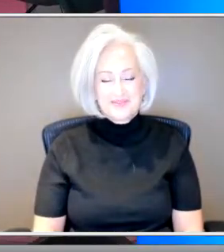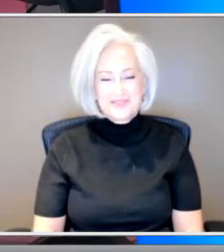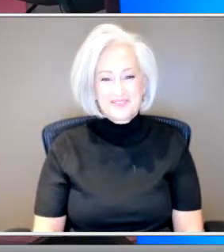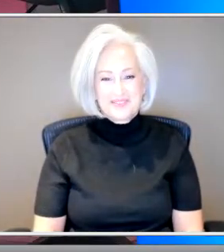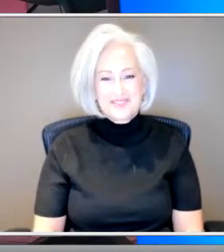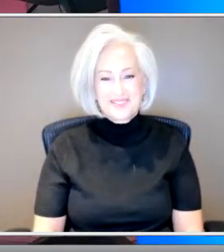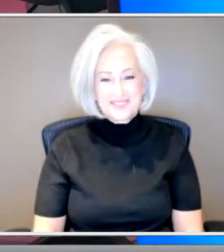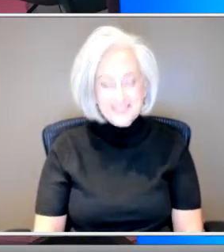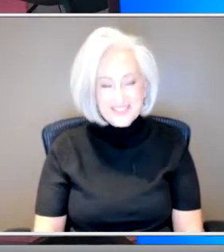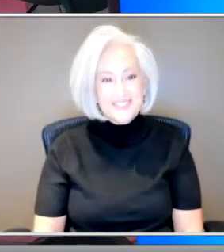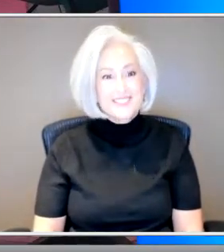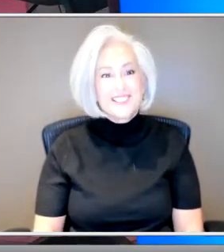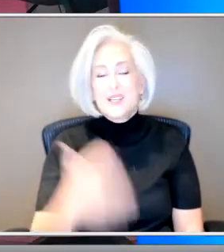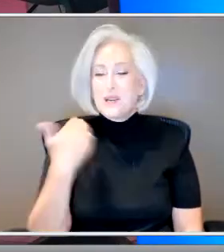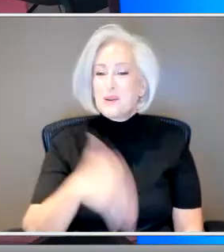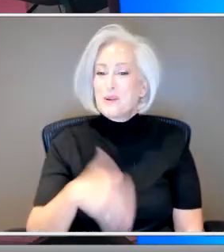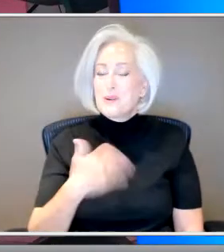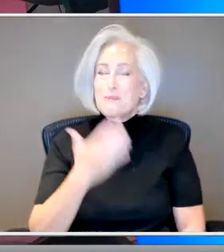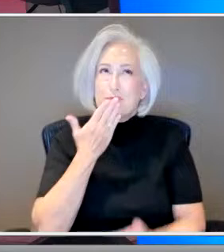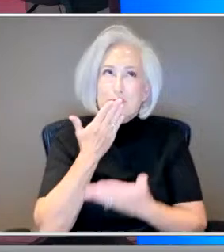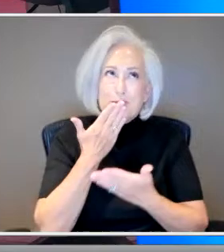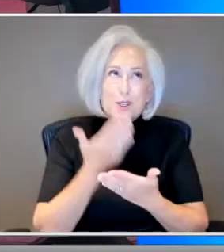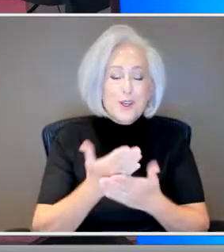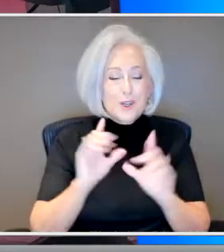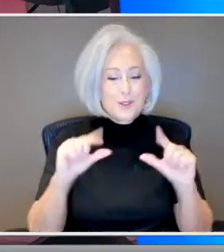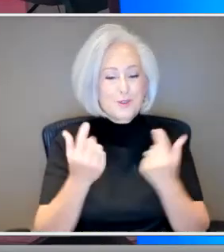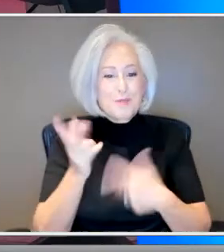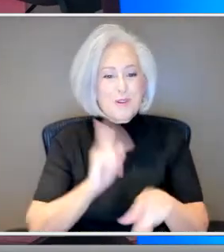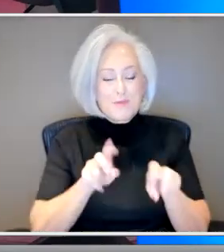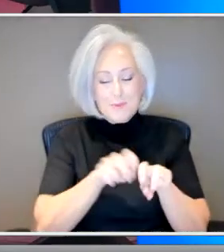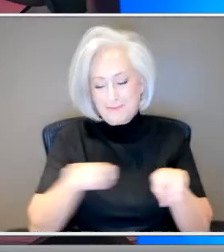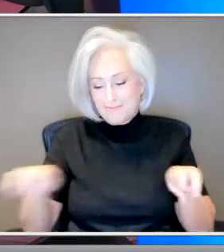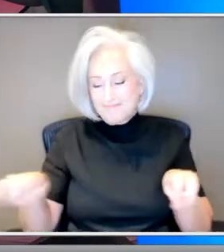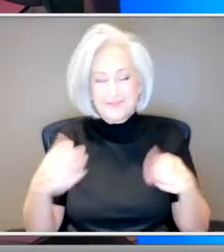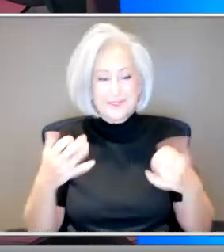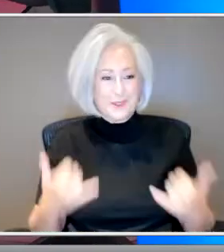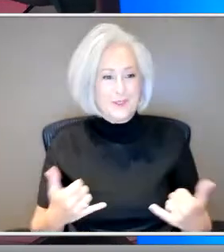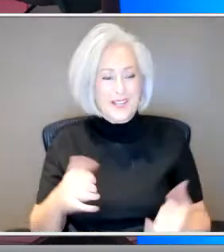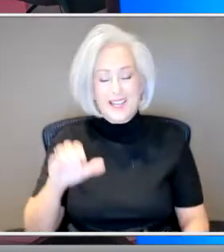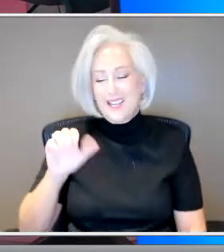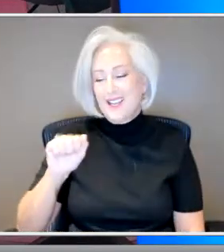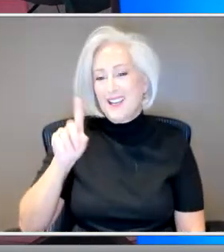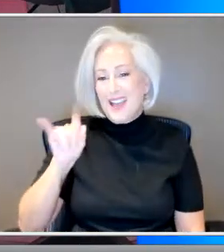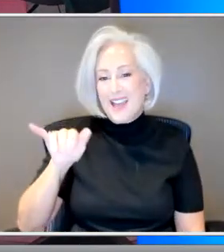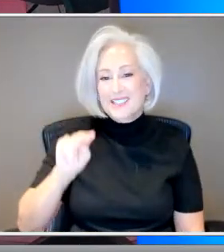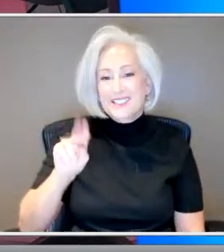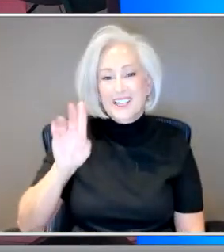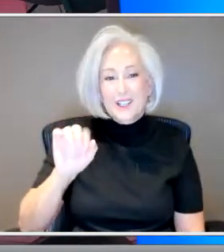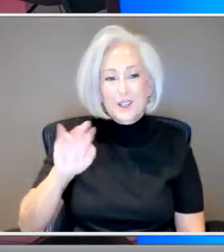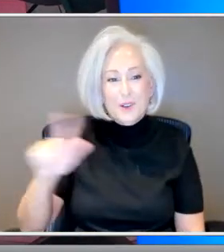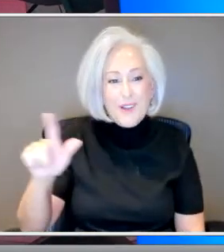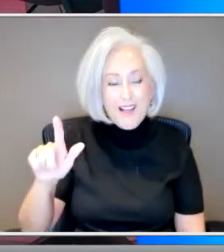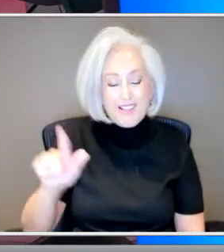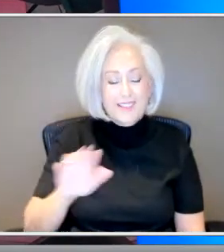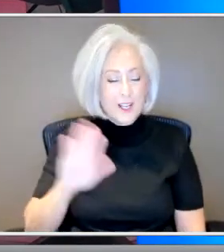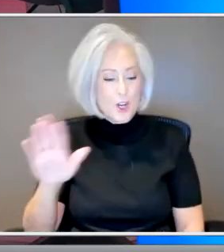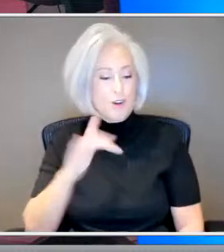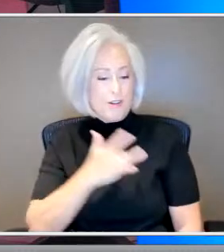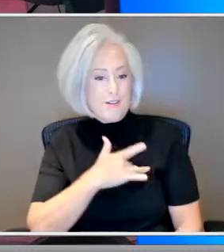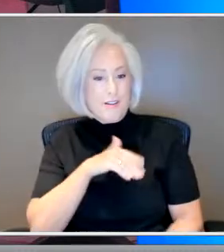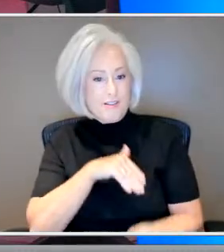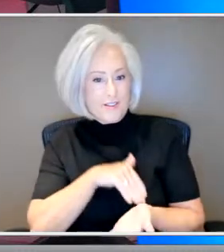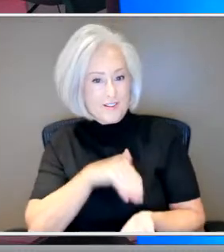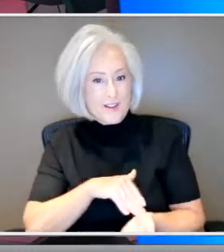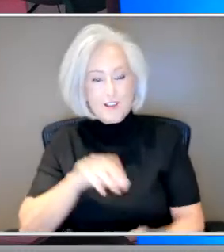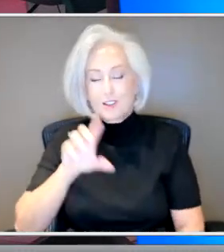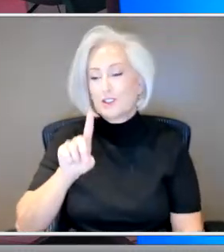We have such a good panel today. We have Addison Carell right here with us, and joining us as well as her cardiologist, Dr. J.D.